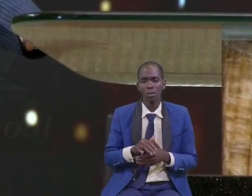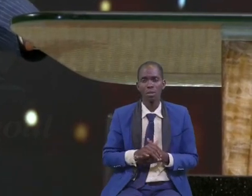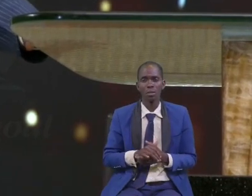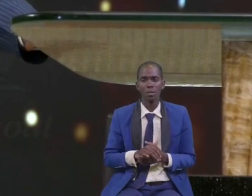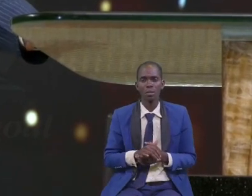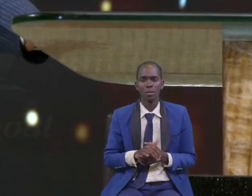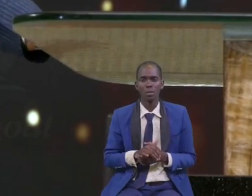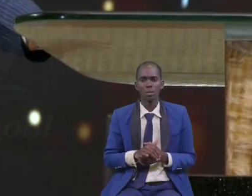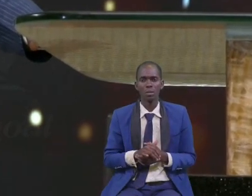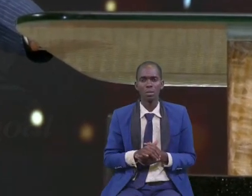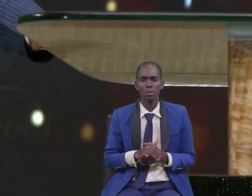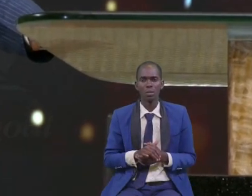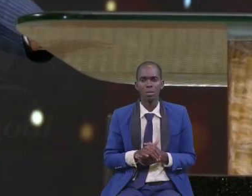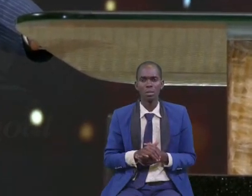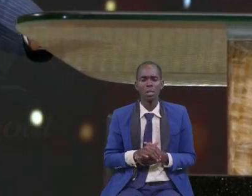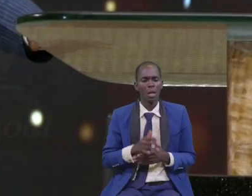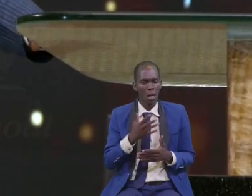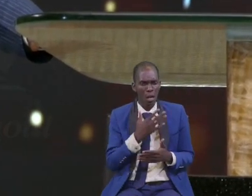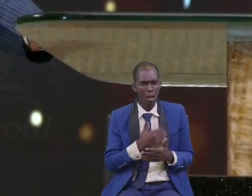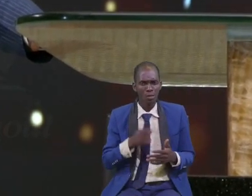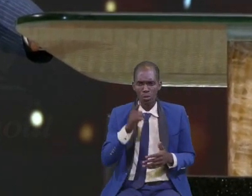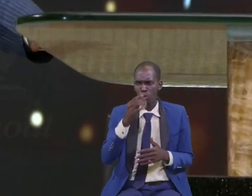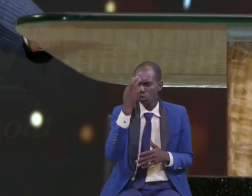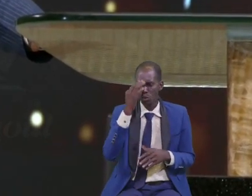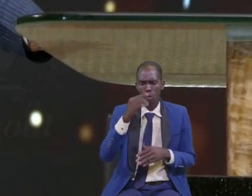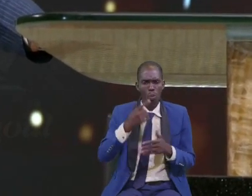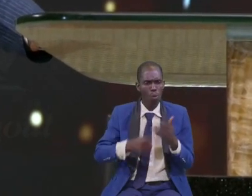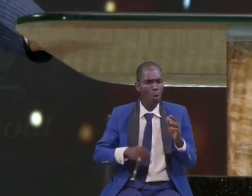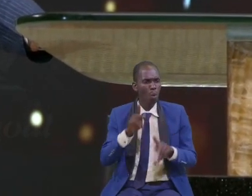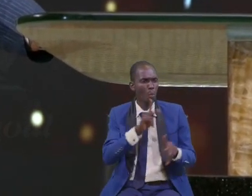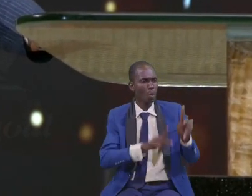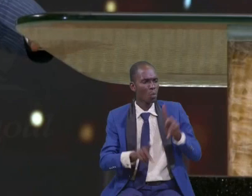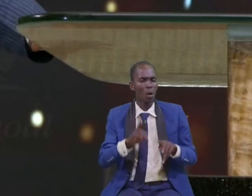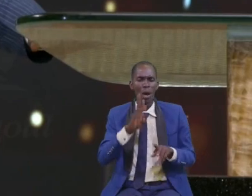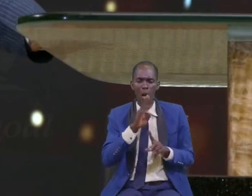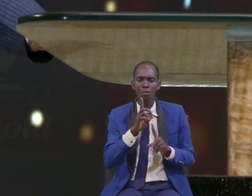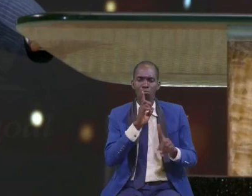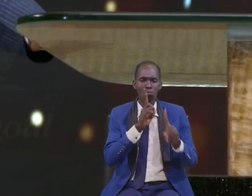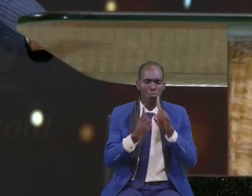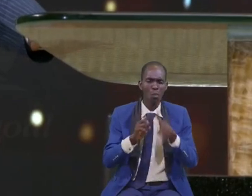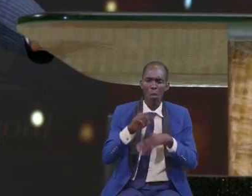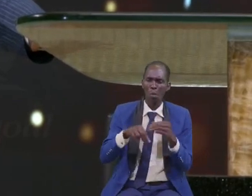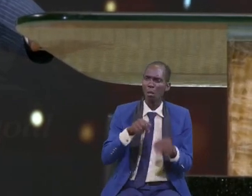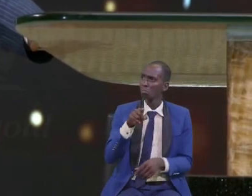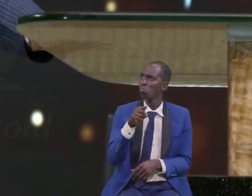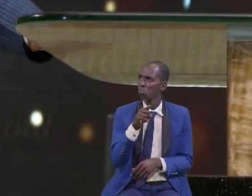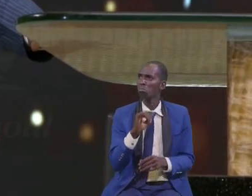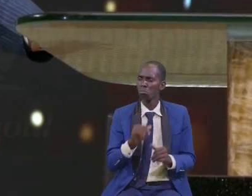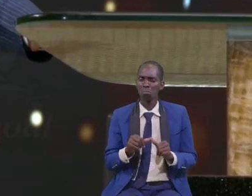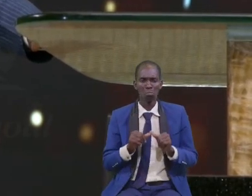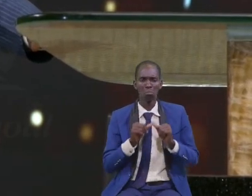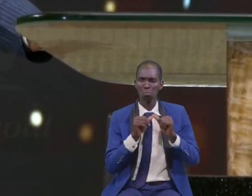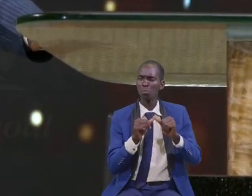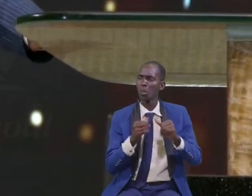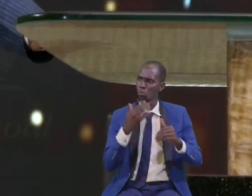And what testimonies people are giving about you. About your constancy, your